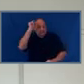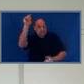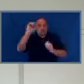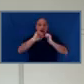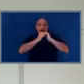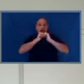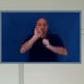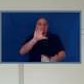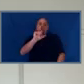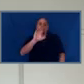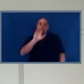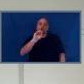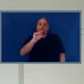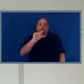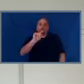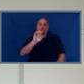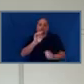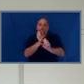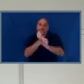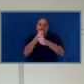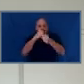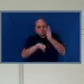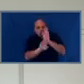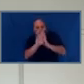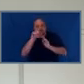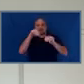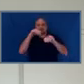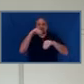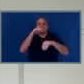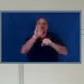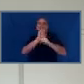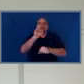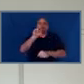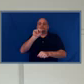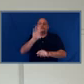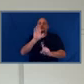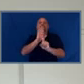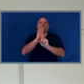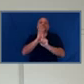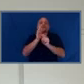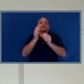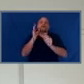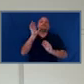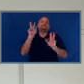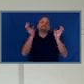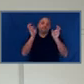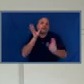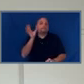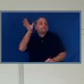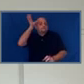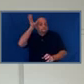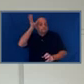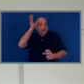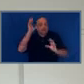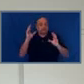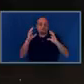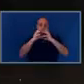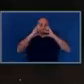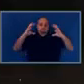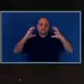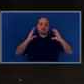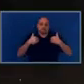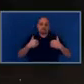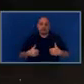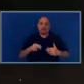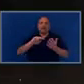carbonates formed on Bennu's parent body actually is that there was a large-scale hydrothermal